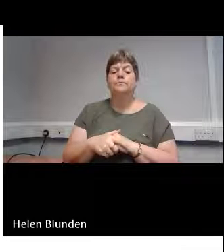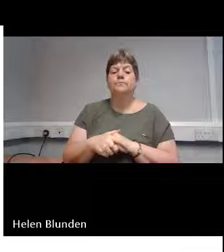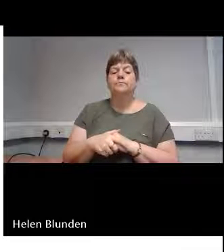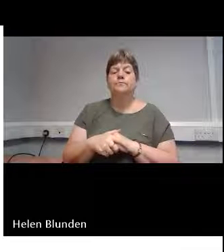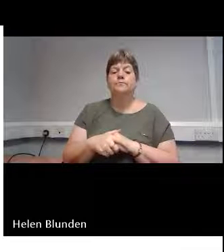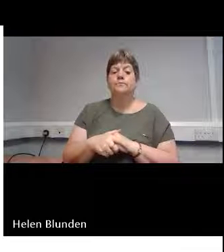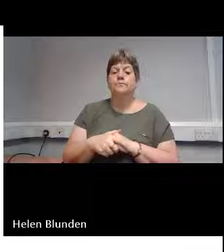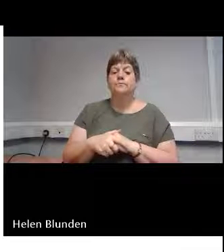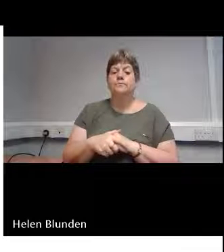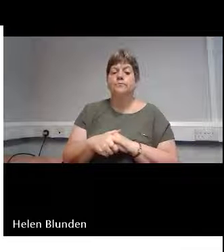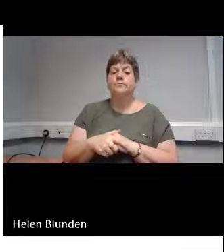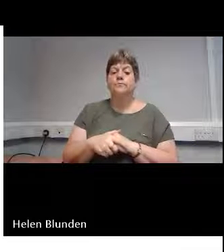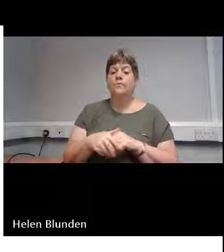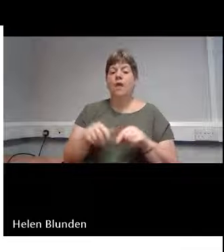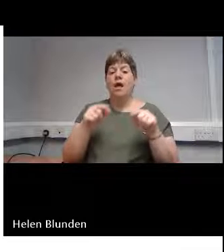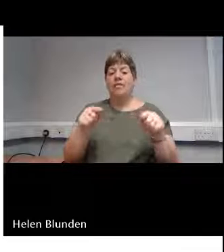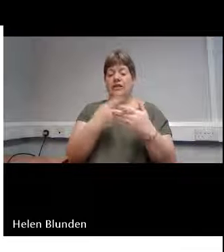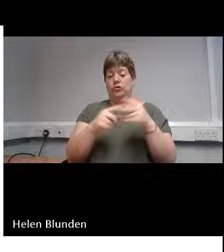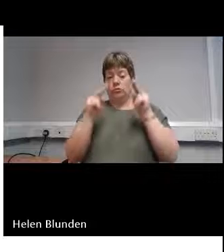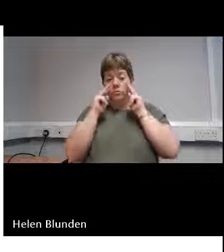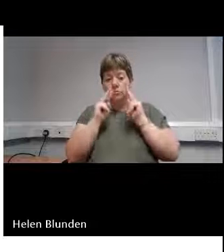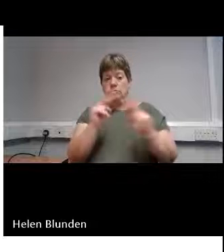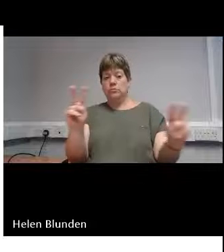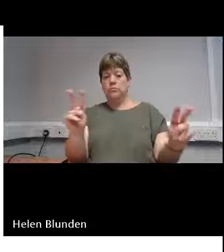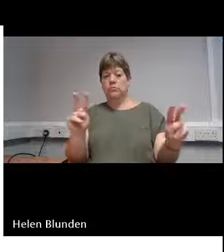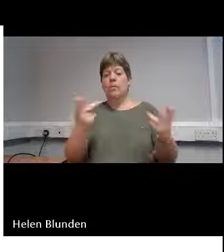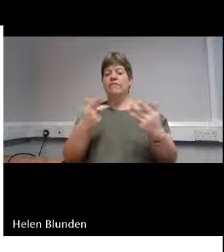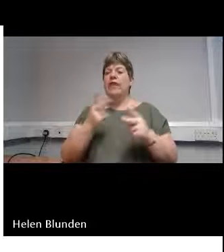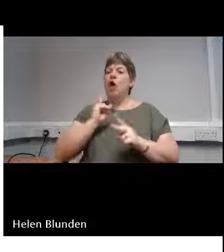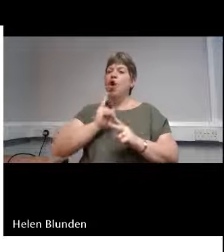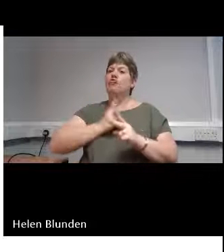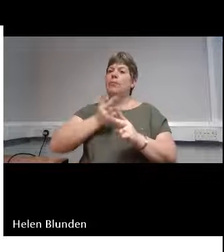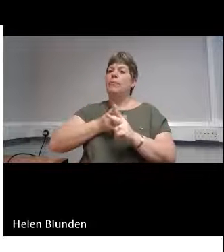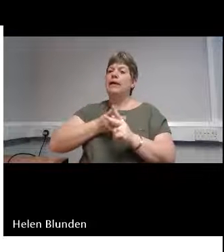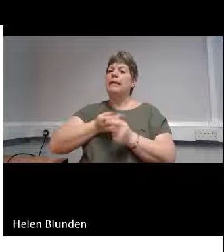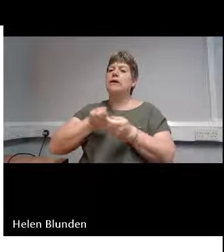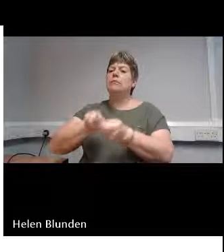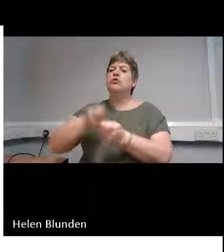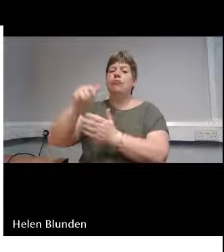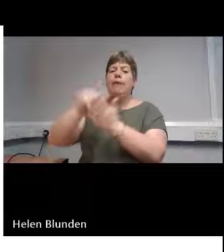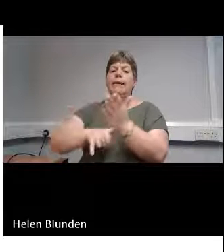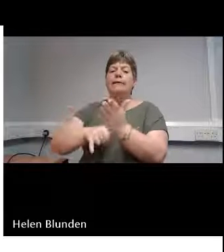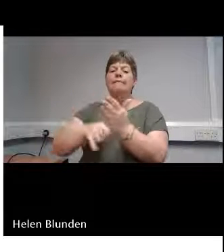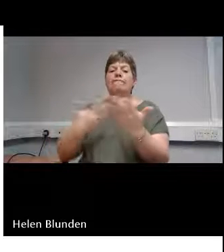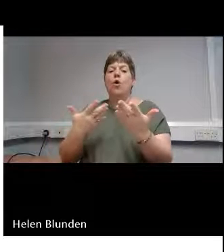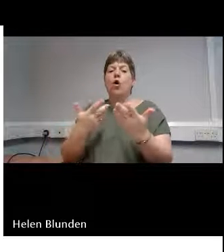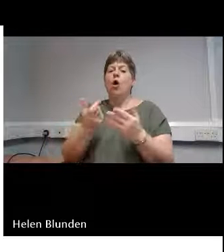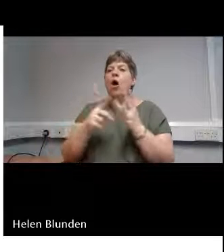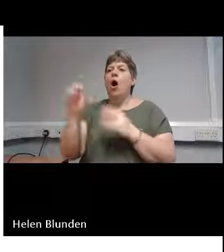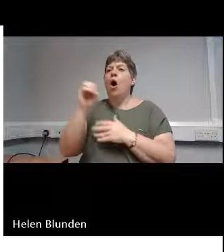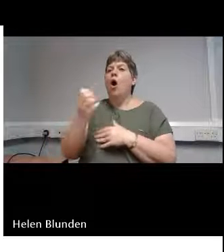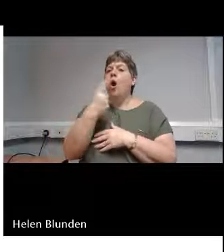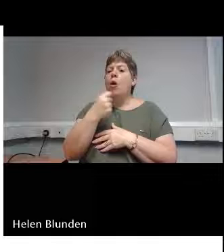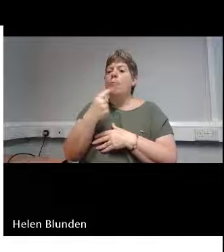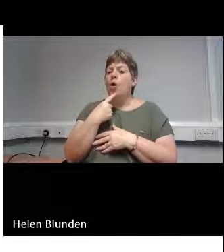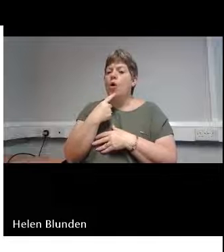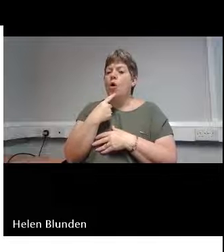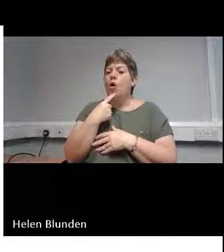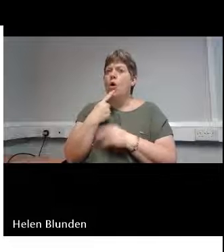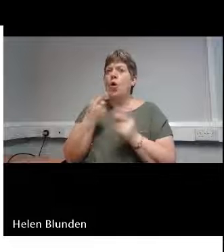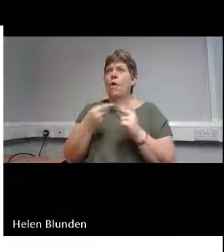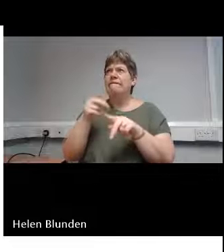This is just a visual of that repeat prescribing standard for opioids, and what that is, just for anybody that